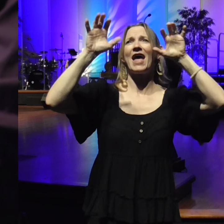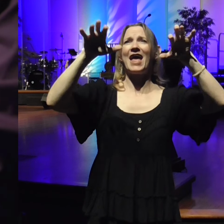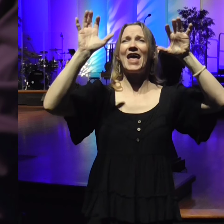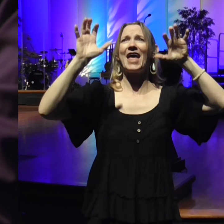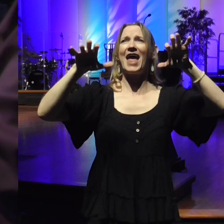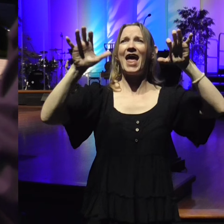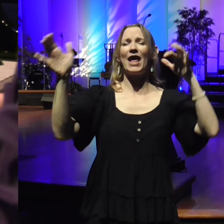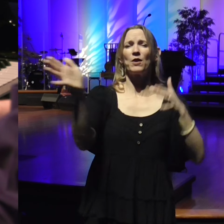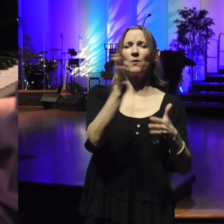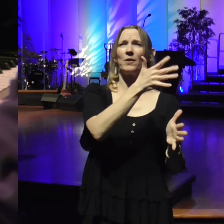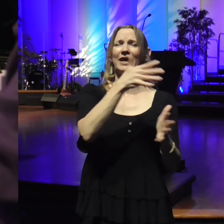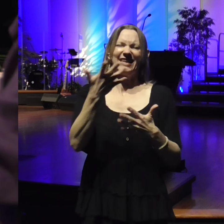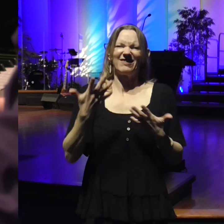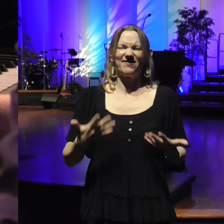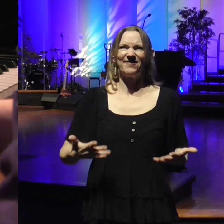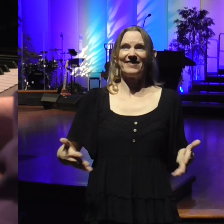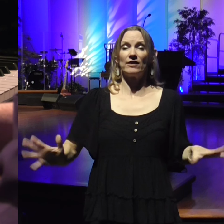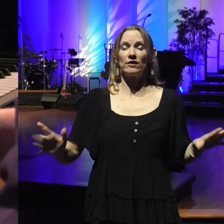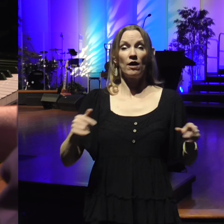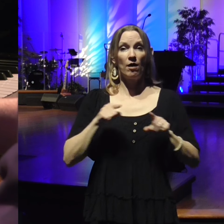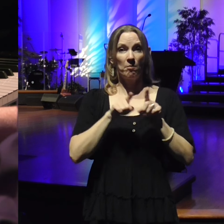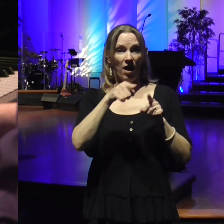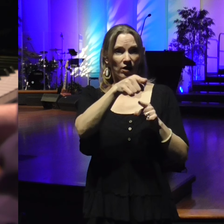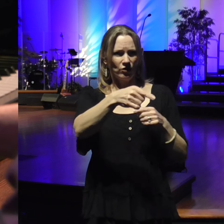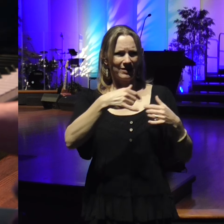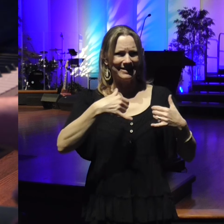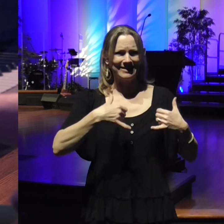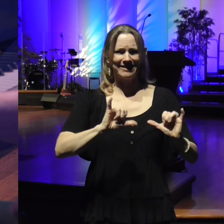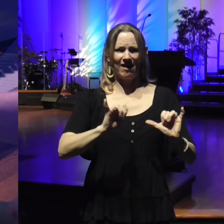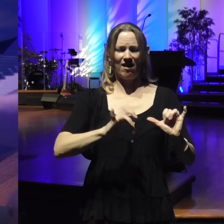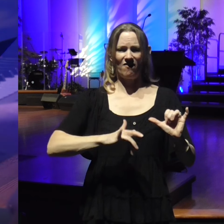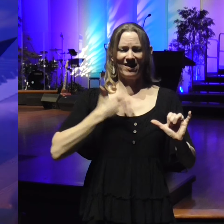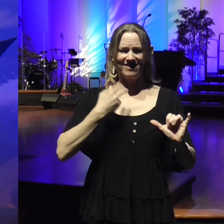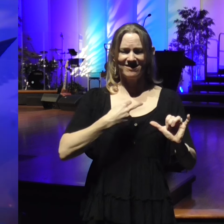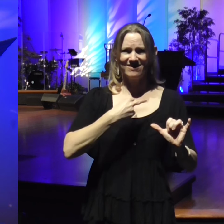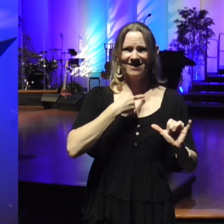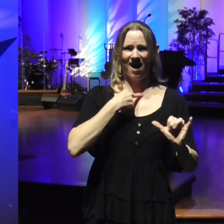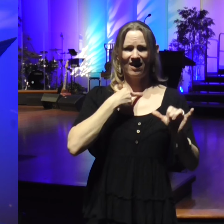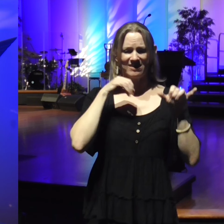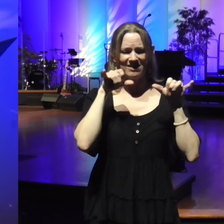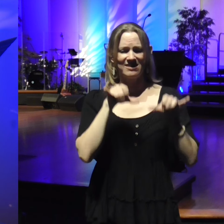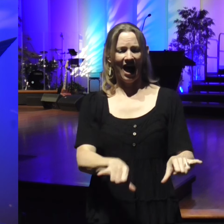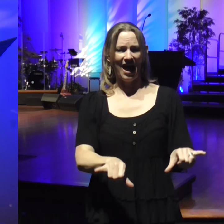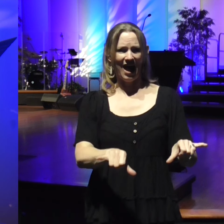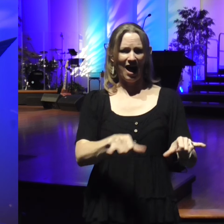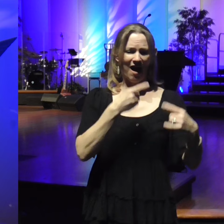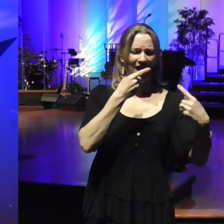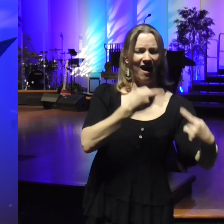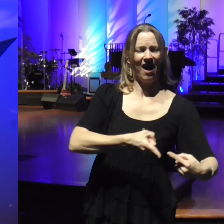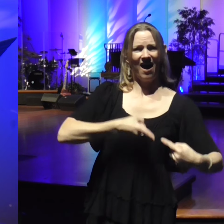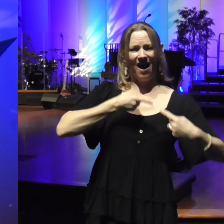stop blowing, but you're stuck out in the same old storm